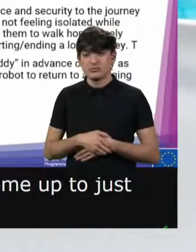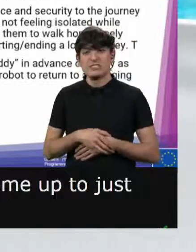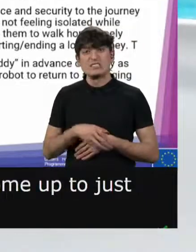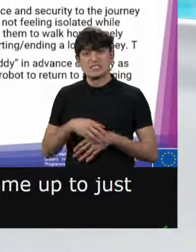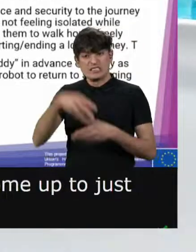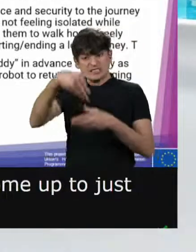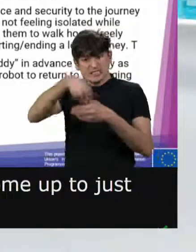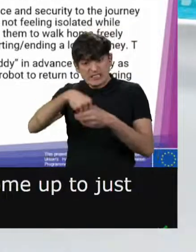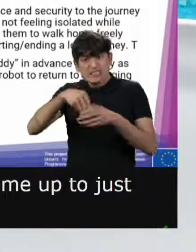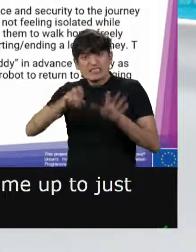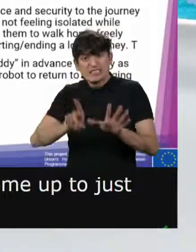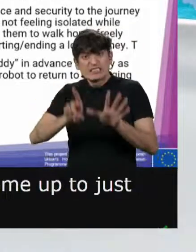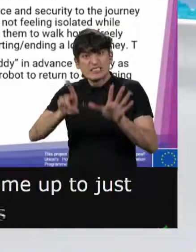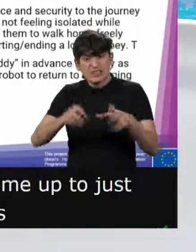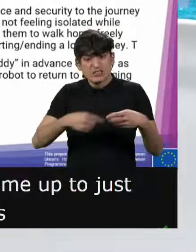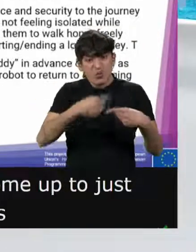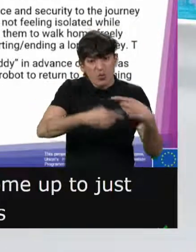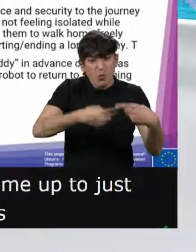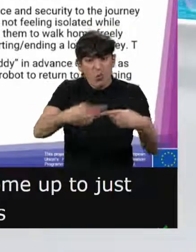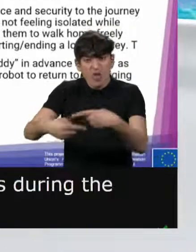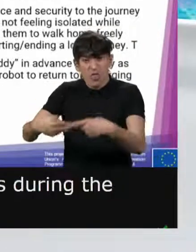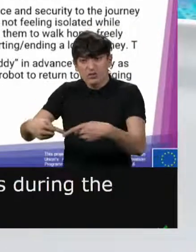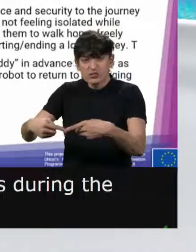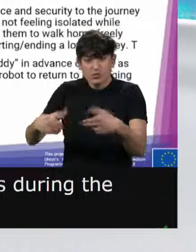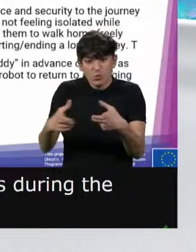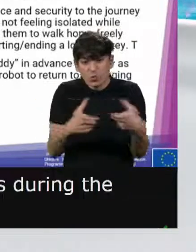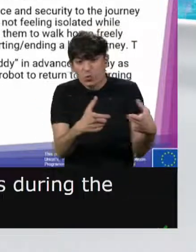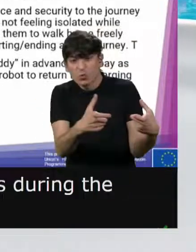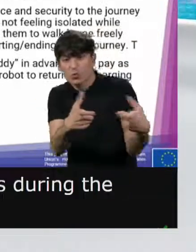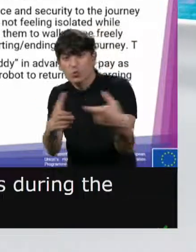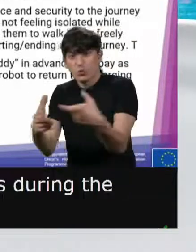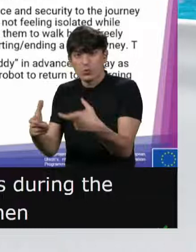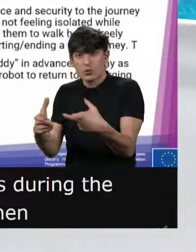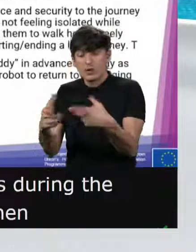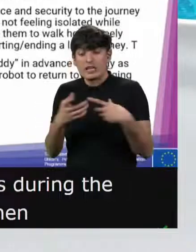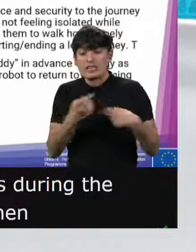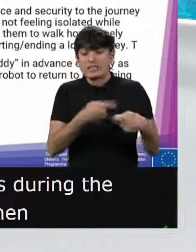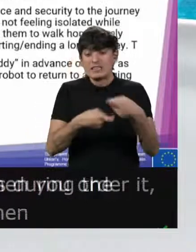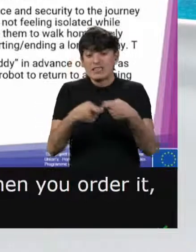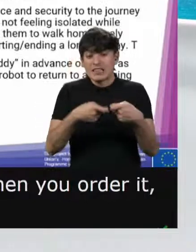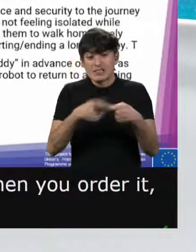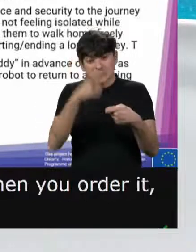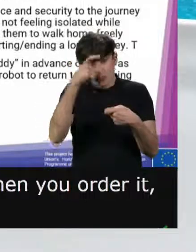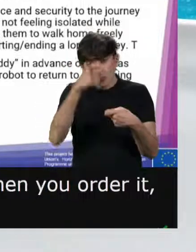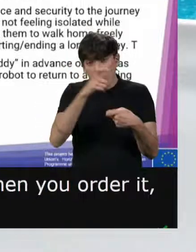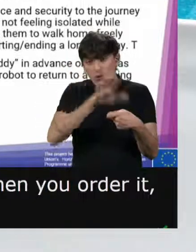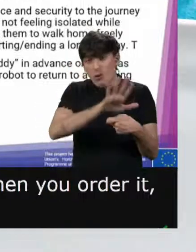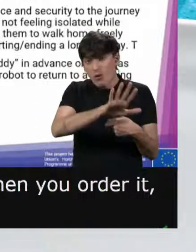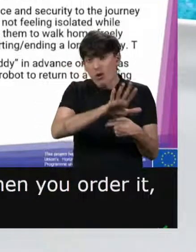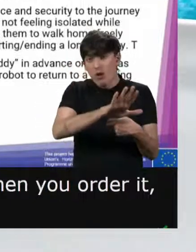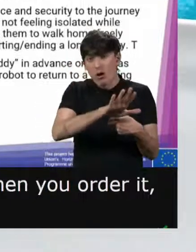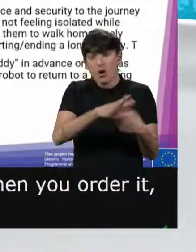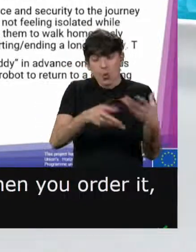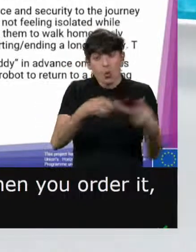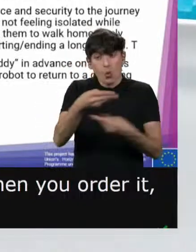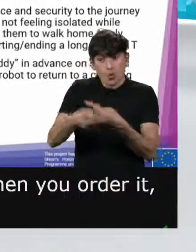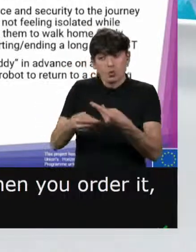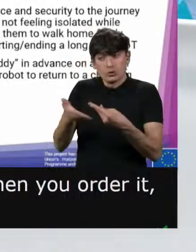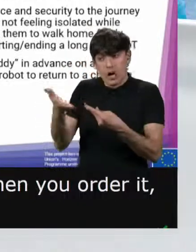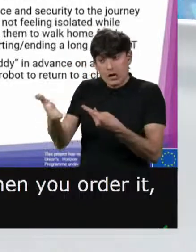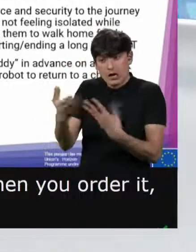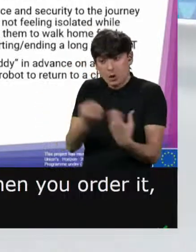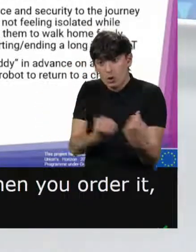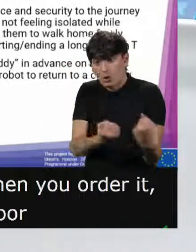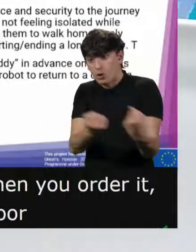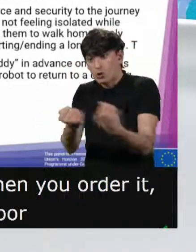beyond put shopping into them when you order it, and they're delivered automatically to the front door of people. By